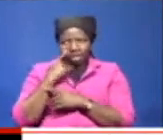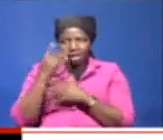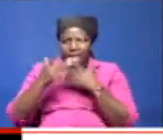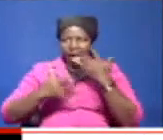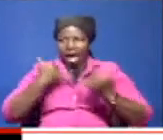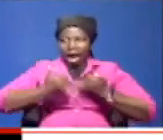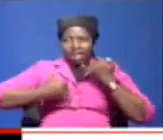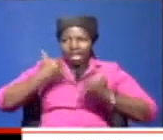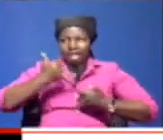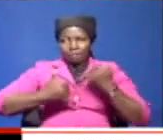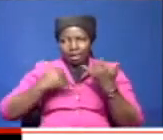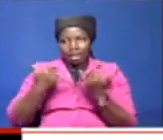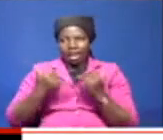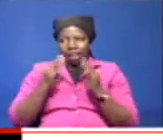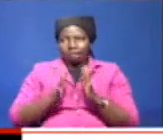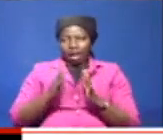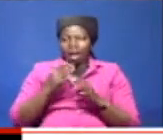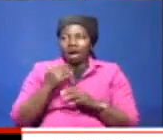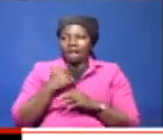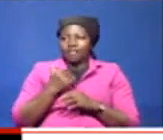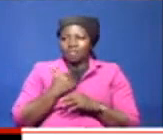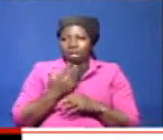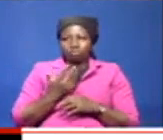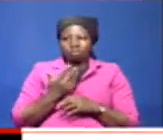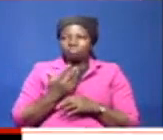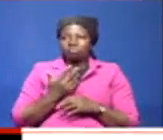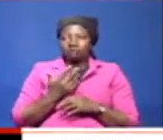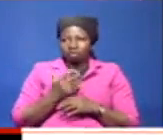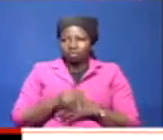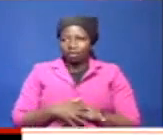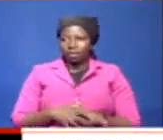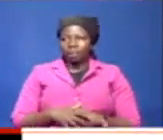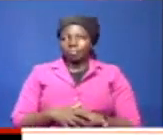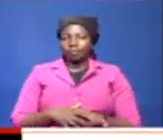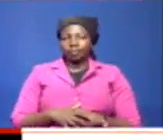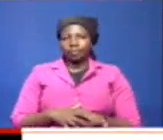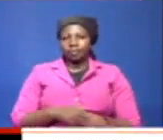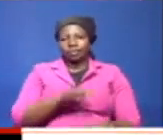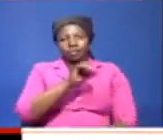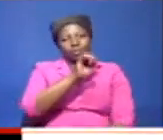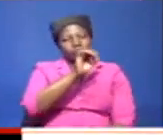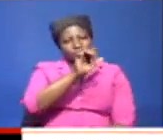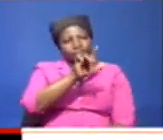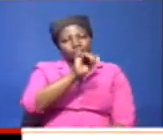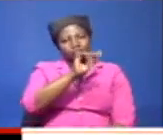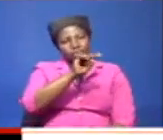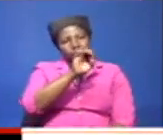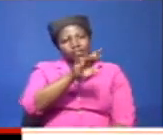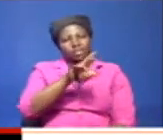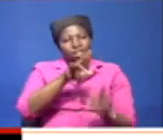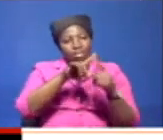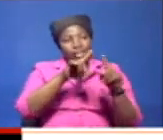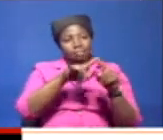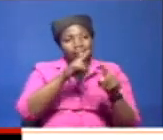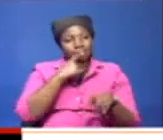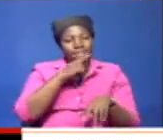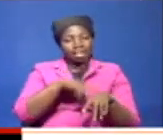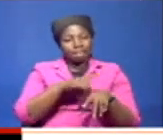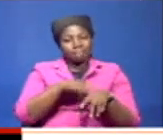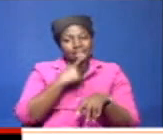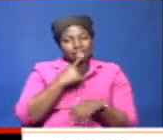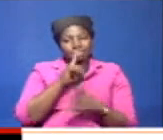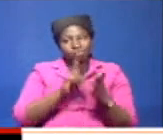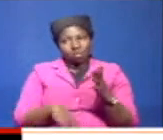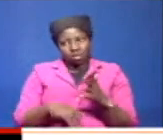it, it just bodes well for rallying in the future. Well, and talking about Oliver Solberg, you know what he said? That the livery on the car